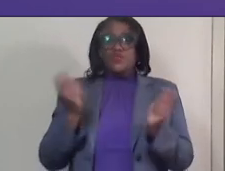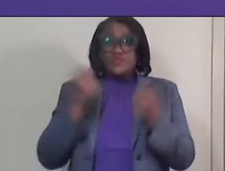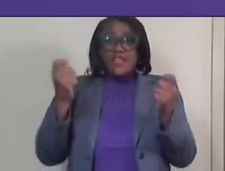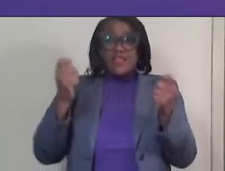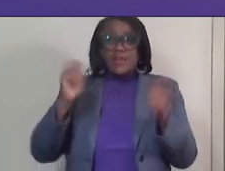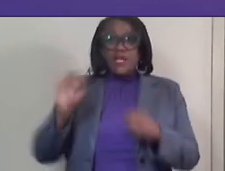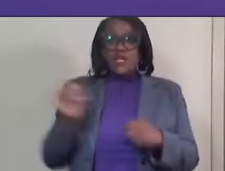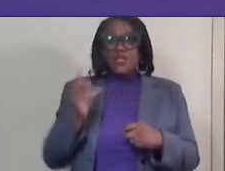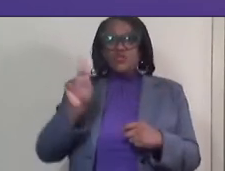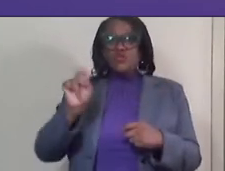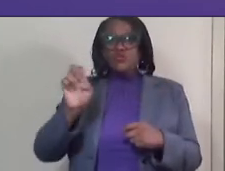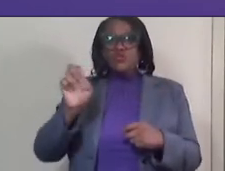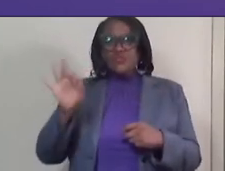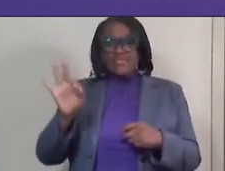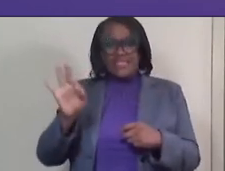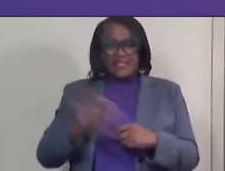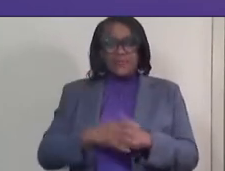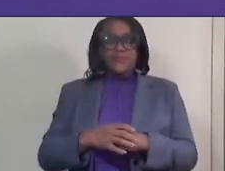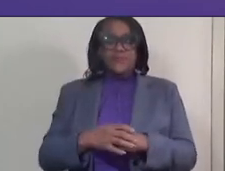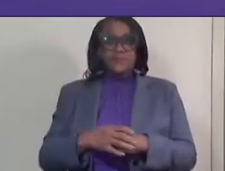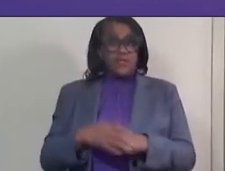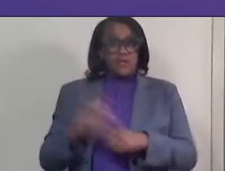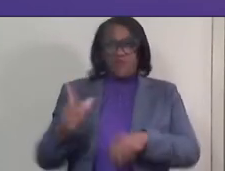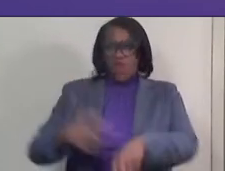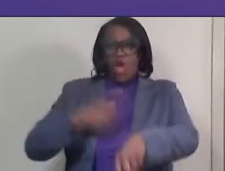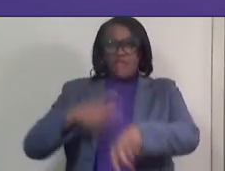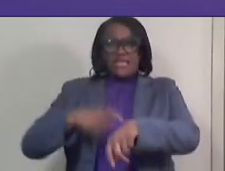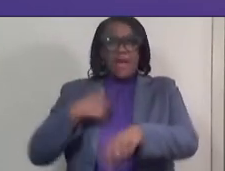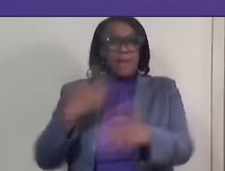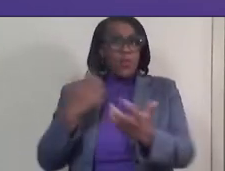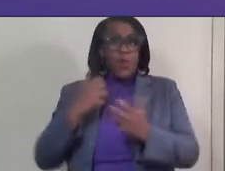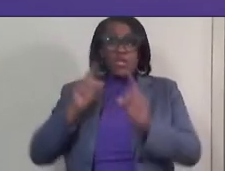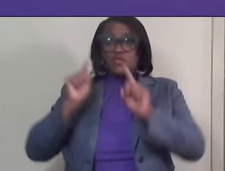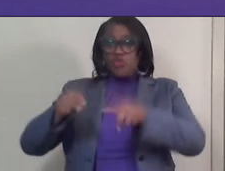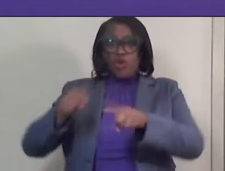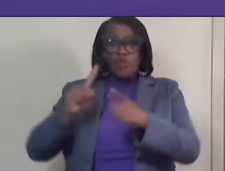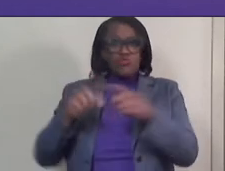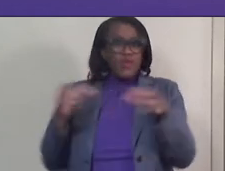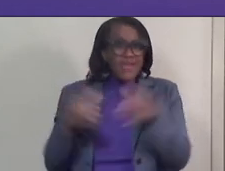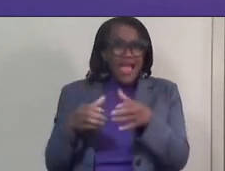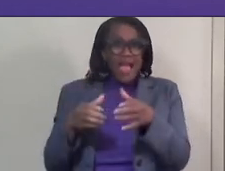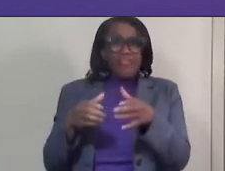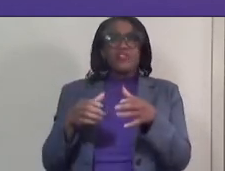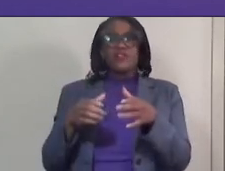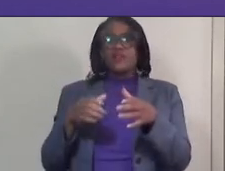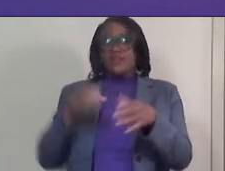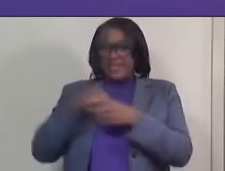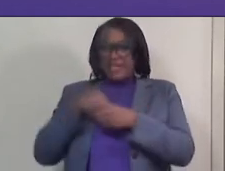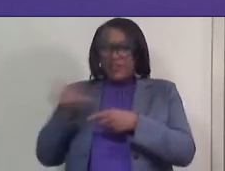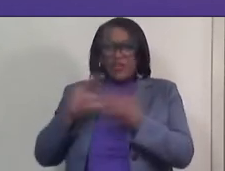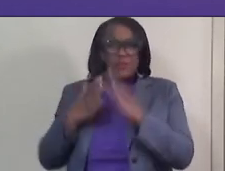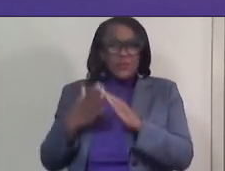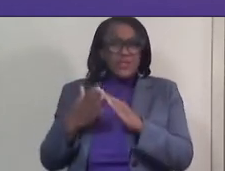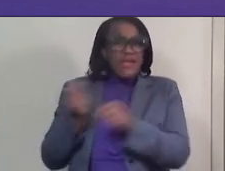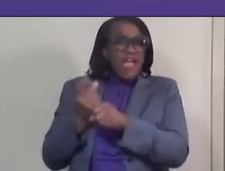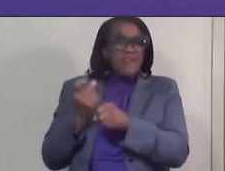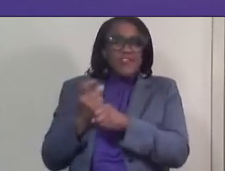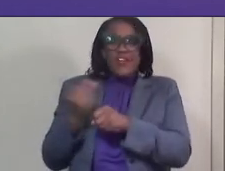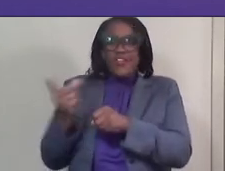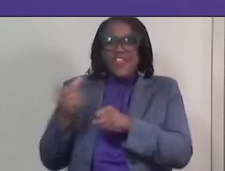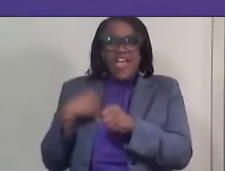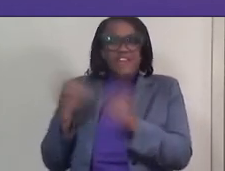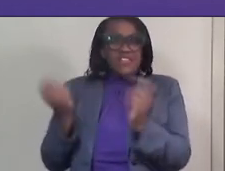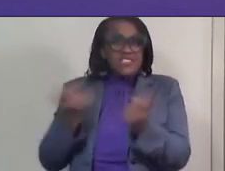Juneteenth. And for a long time, I've been wanting to go to a gathering in Jeanine's community. Every year, they have a celebration for